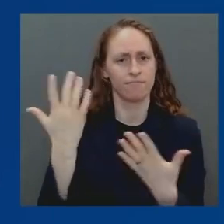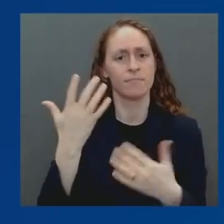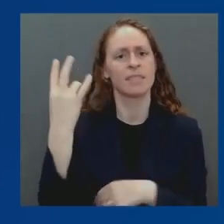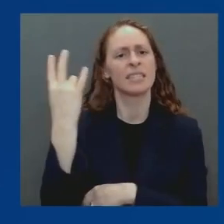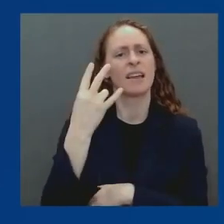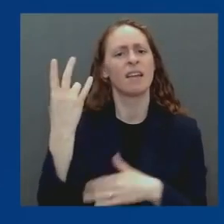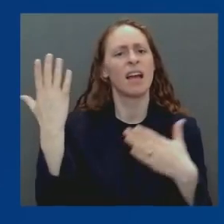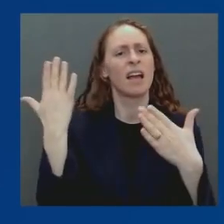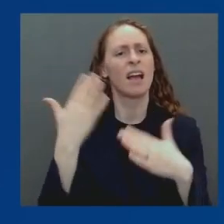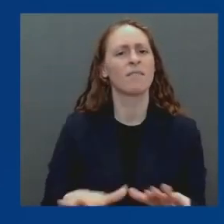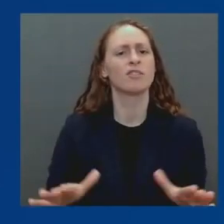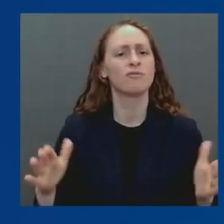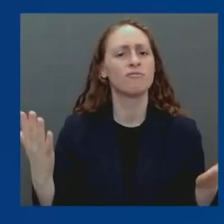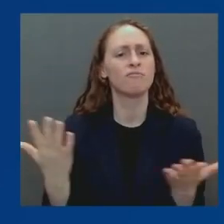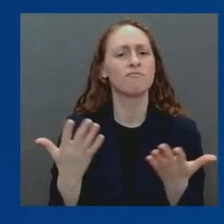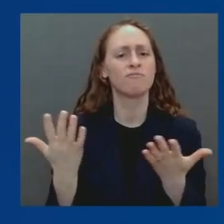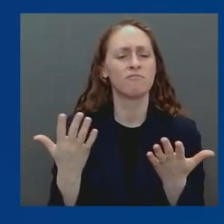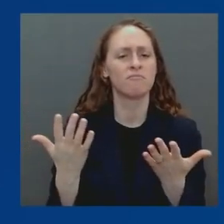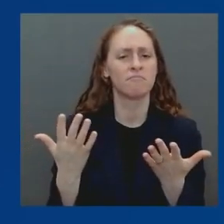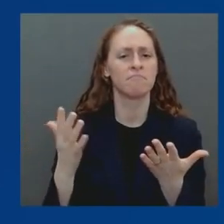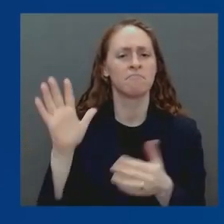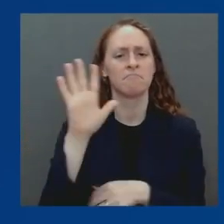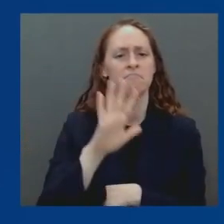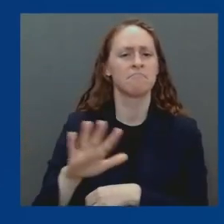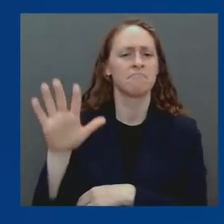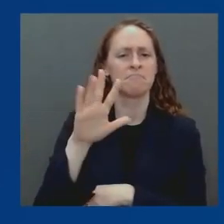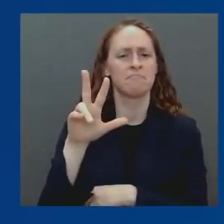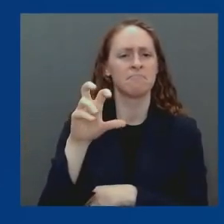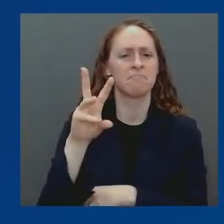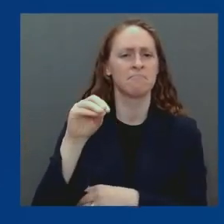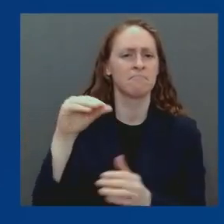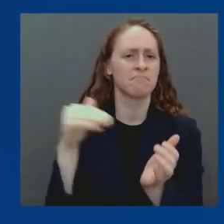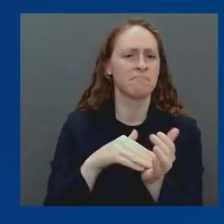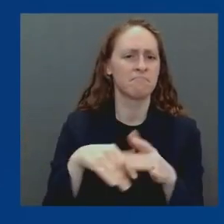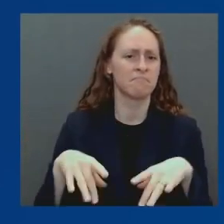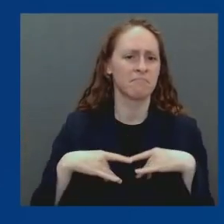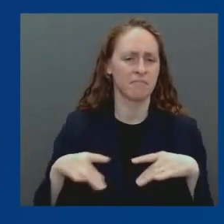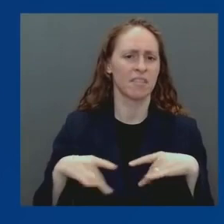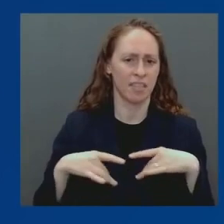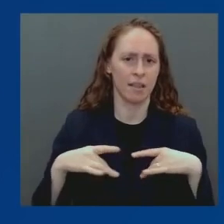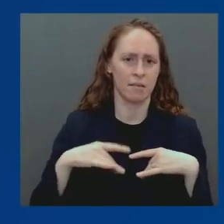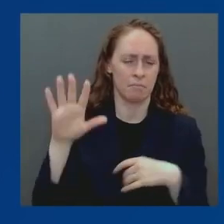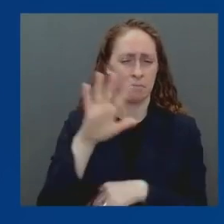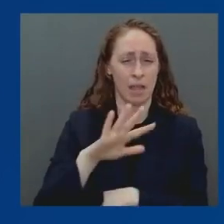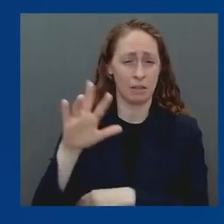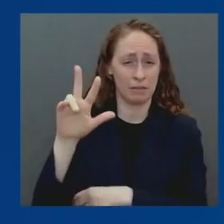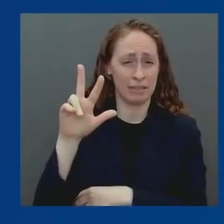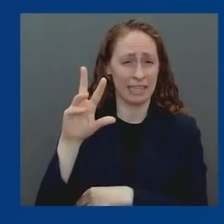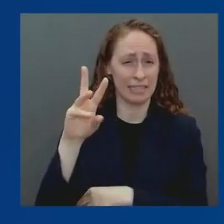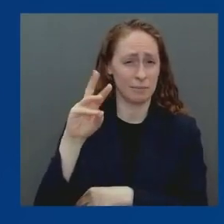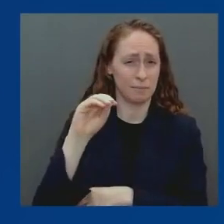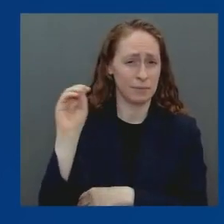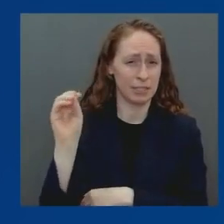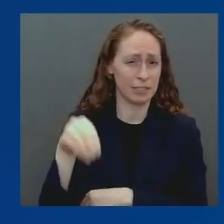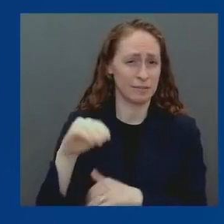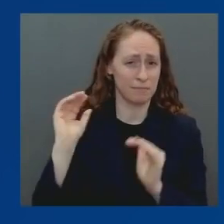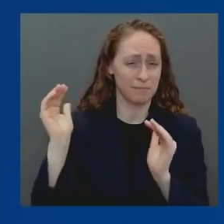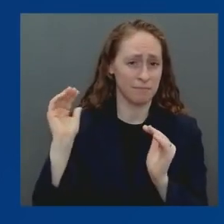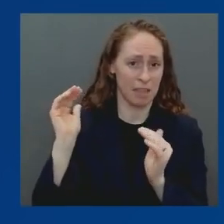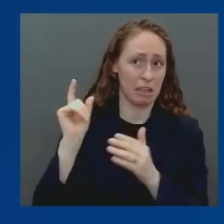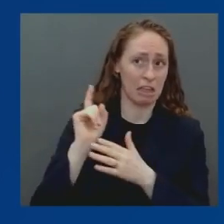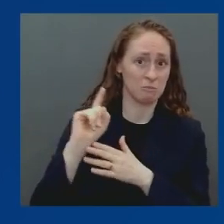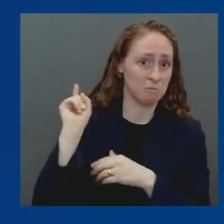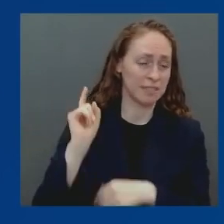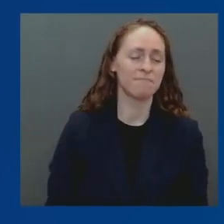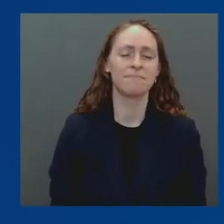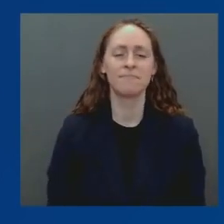446,400 cases per day, a decrease of about 36% over the previous week. The 7-day average of hospital admissions is